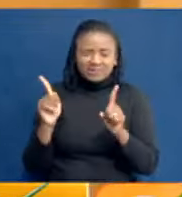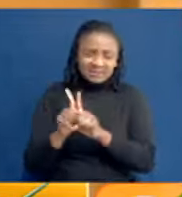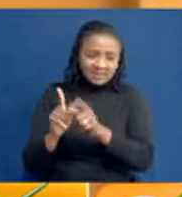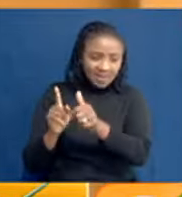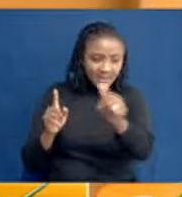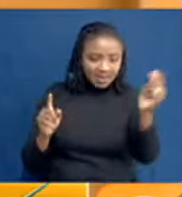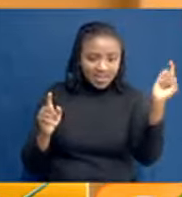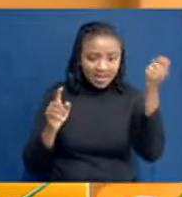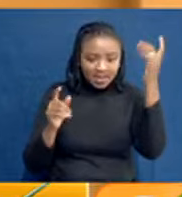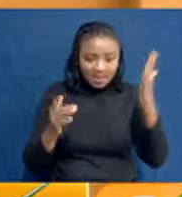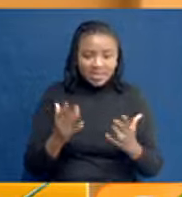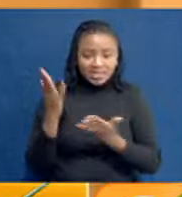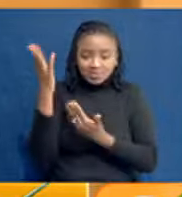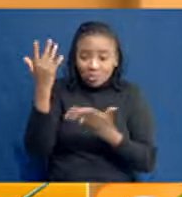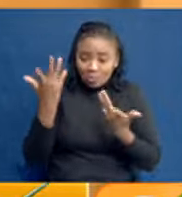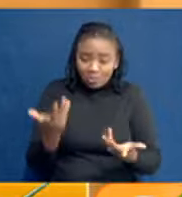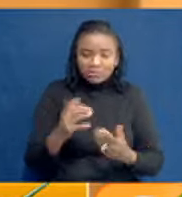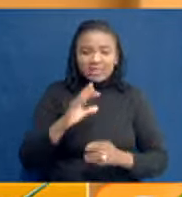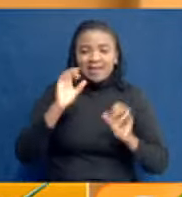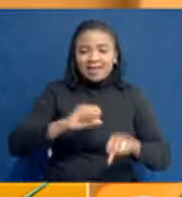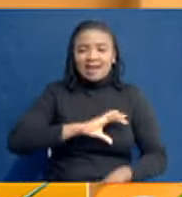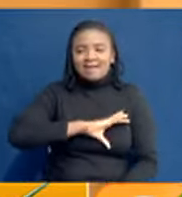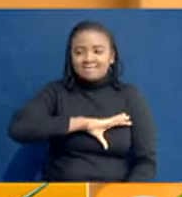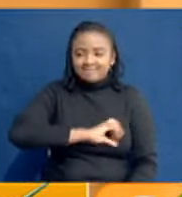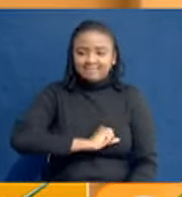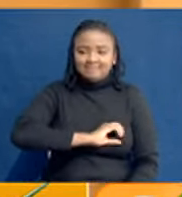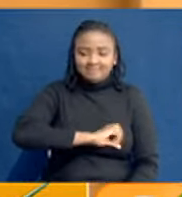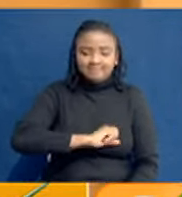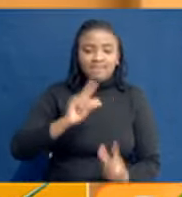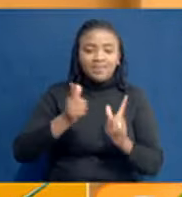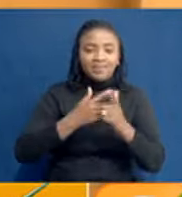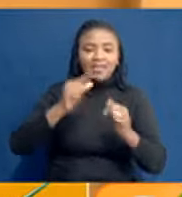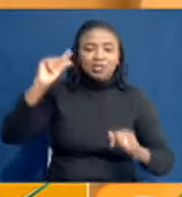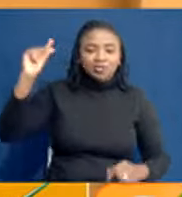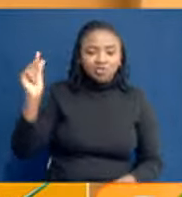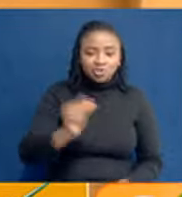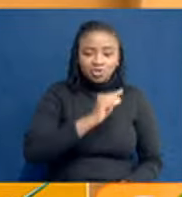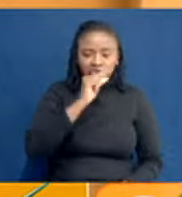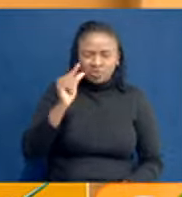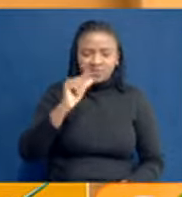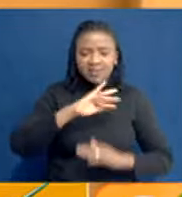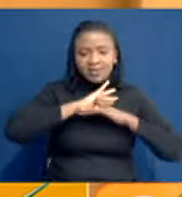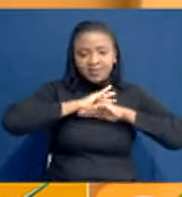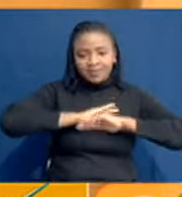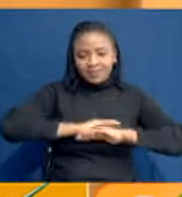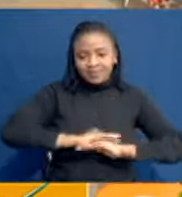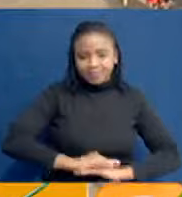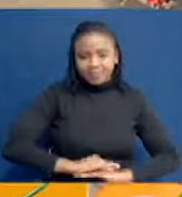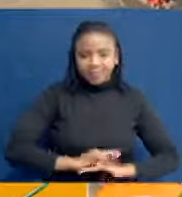Kenyans, will be able to withstand the hard times and sooner rather than later enjoy the good